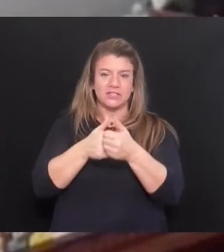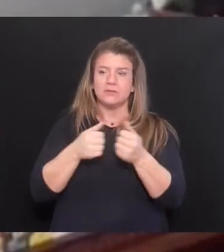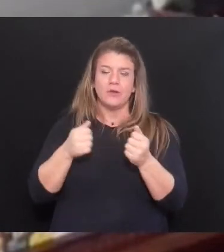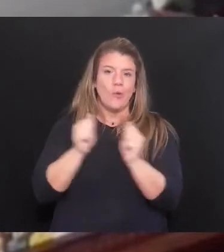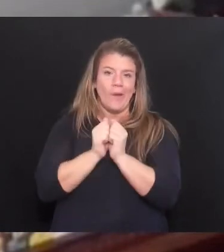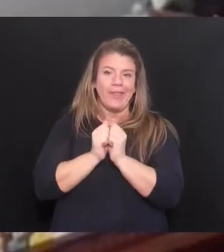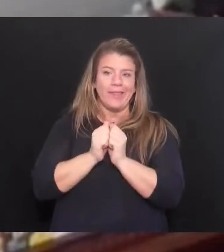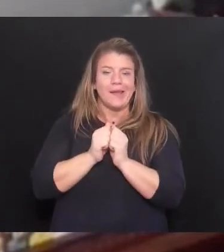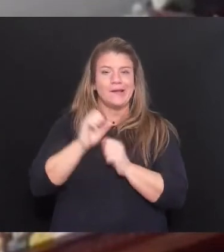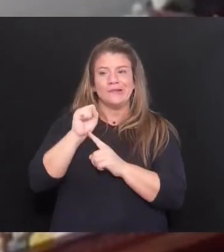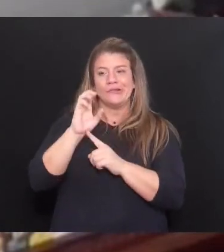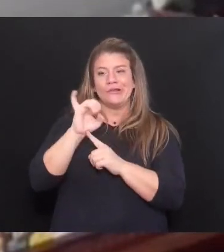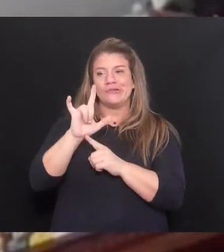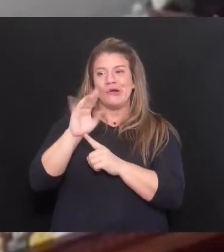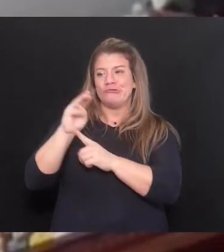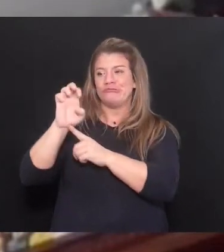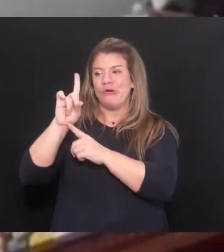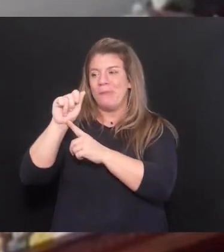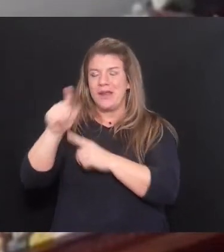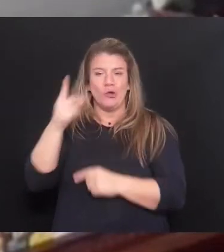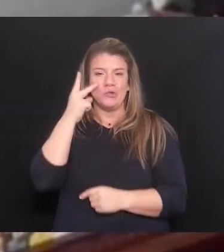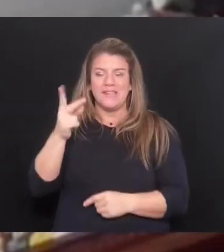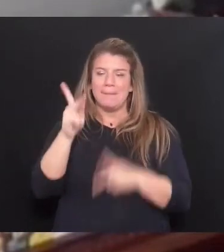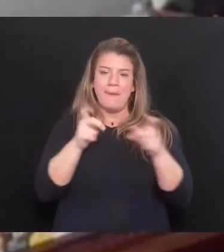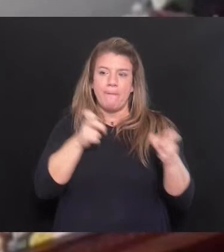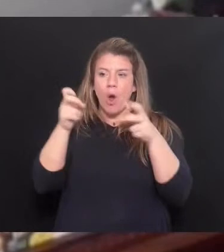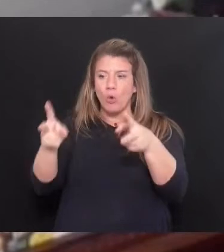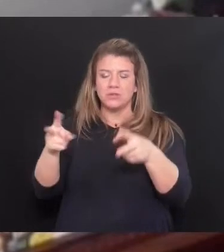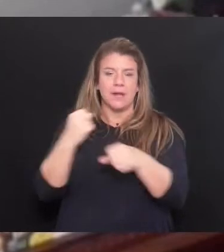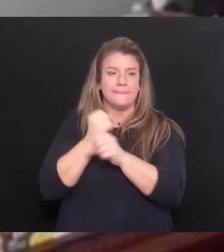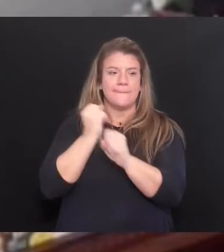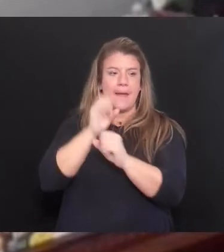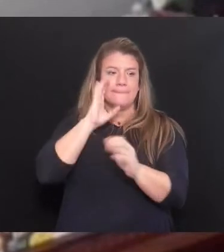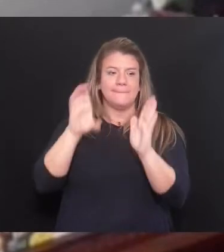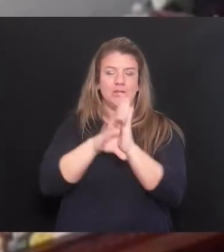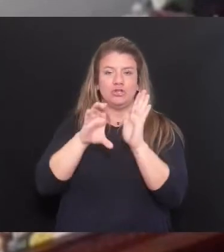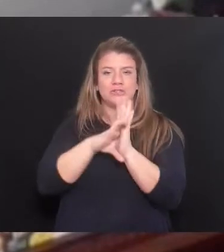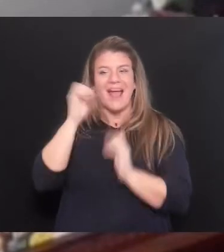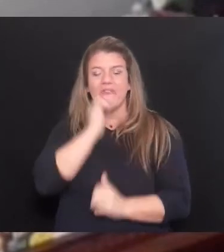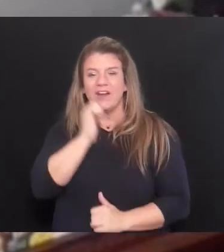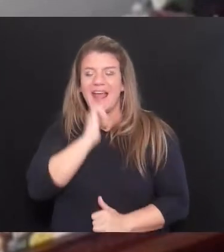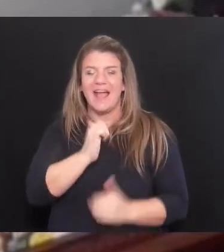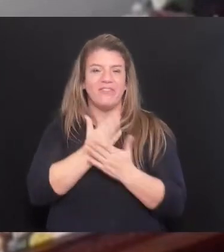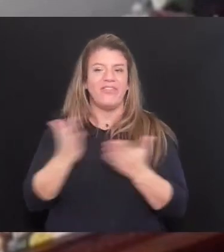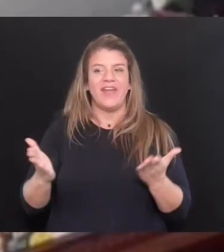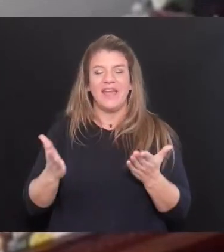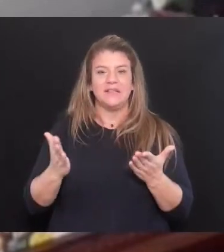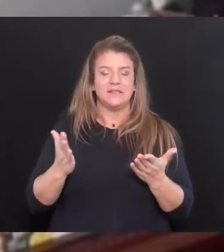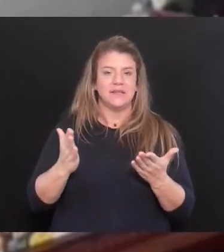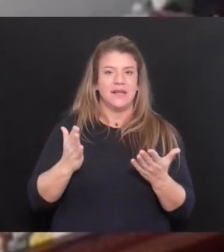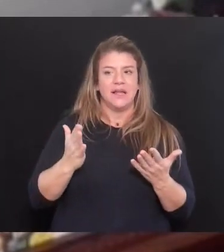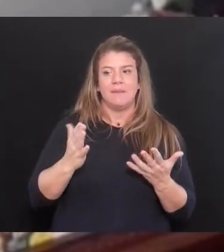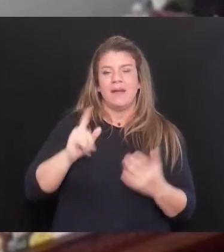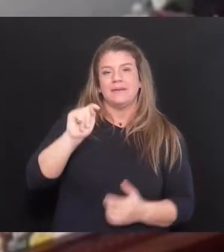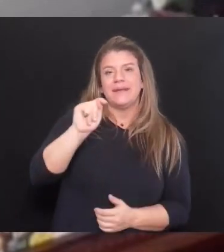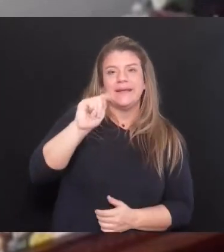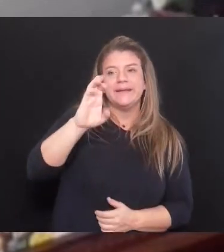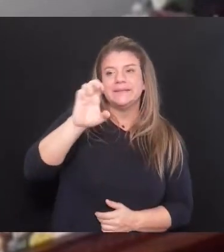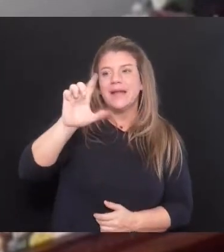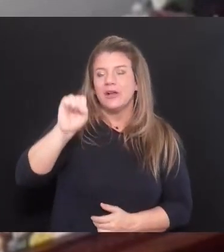I see posts and memes every day with out of context stuff about exosomes and T cells